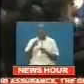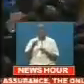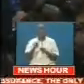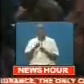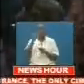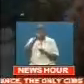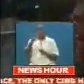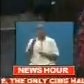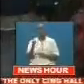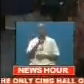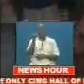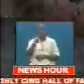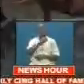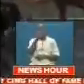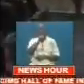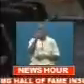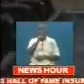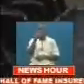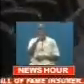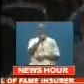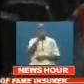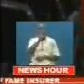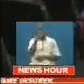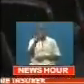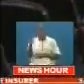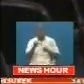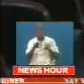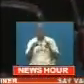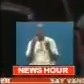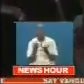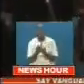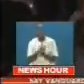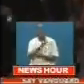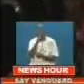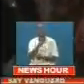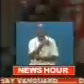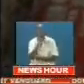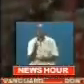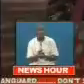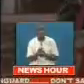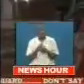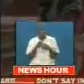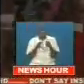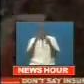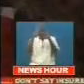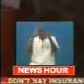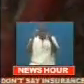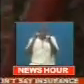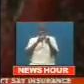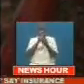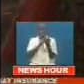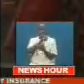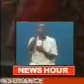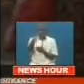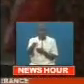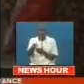AGMs is his trademark and is ever ready to put management of companies on their toes. No wonder his presence sometimes